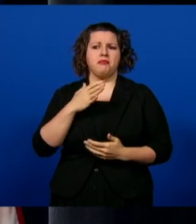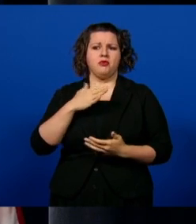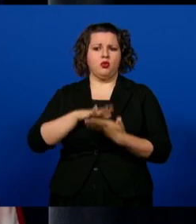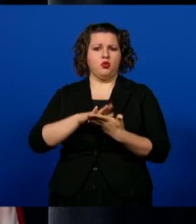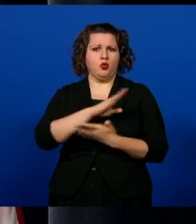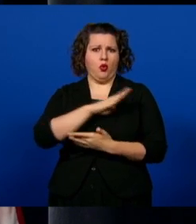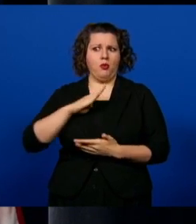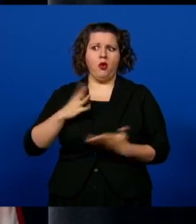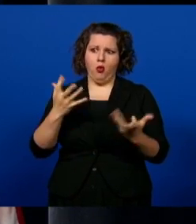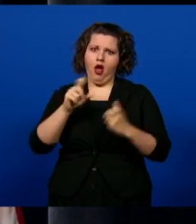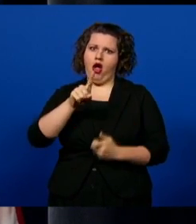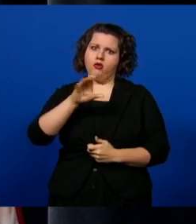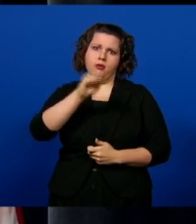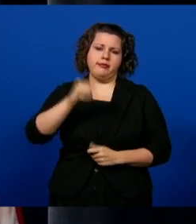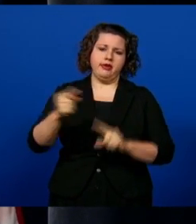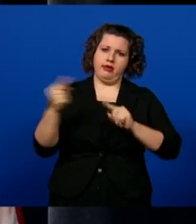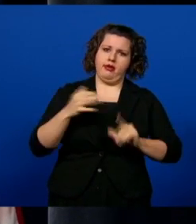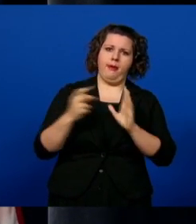come back 100%.